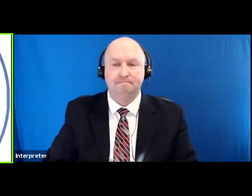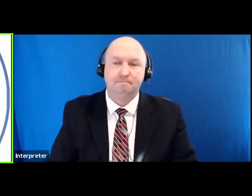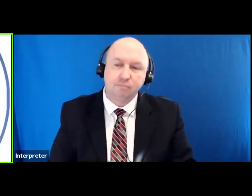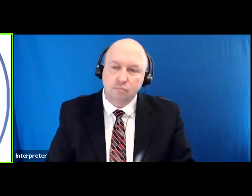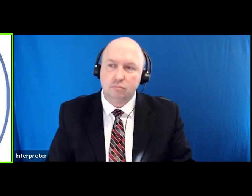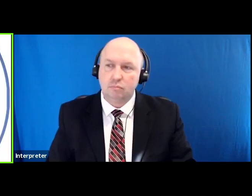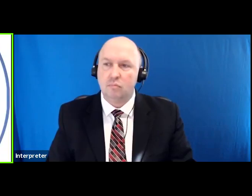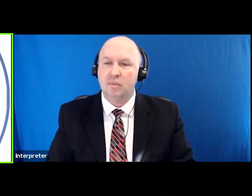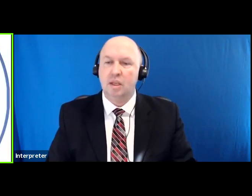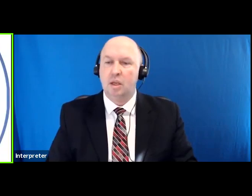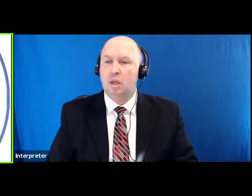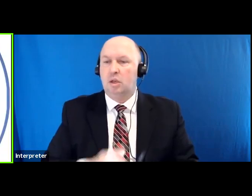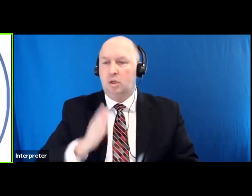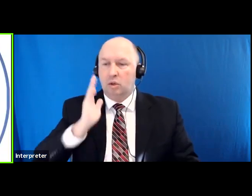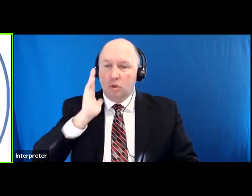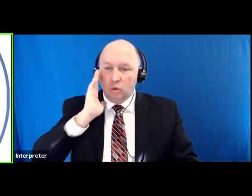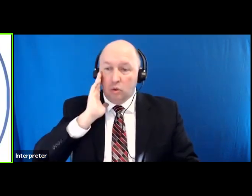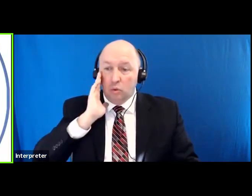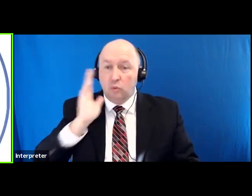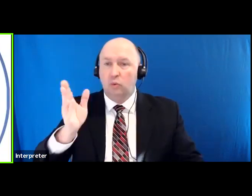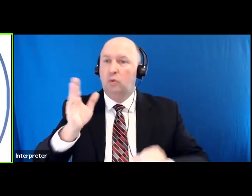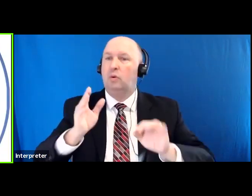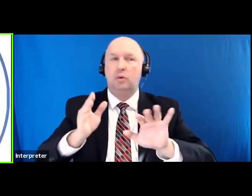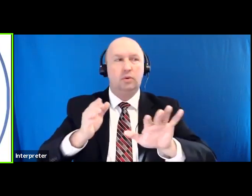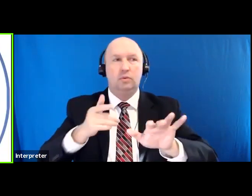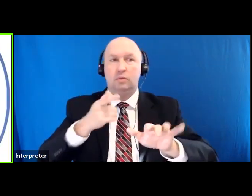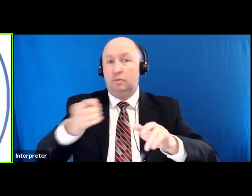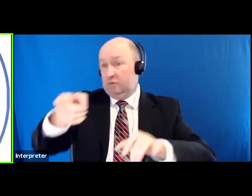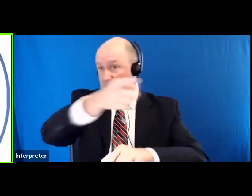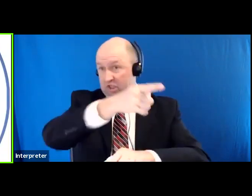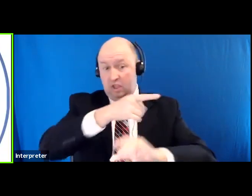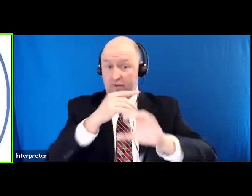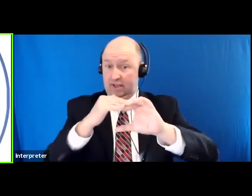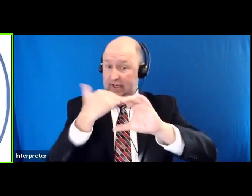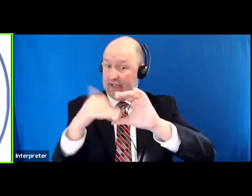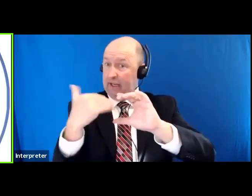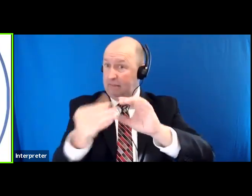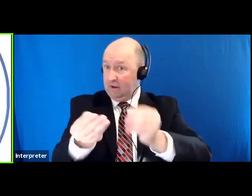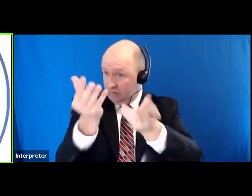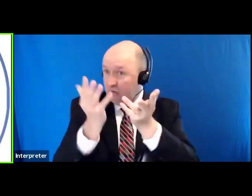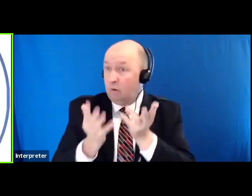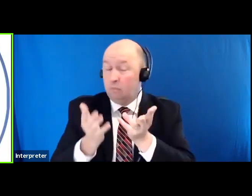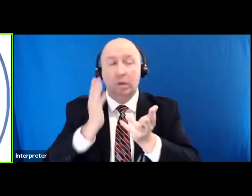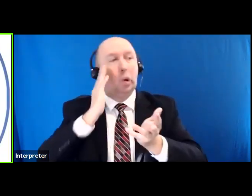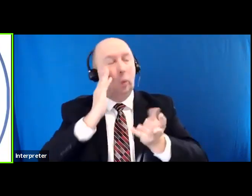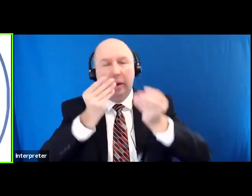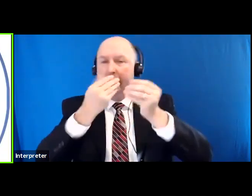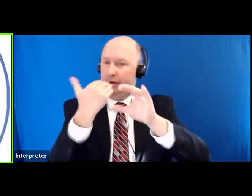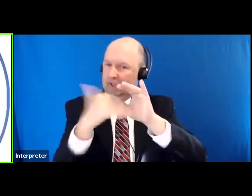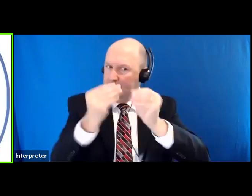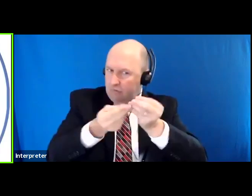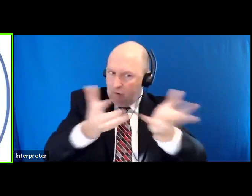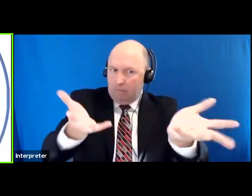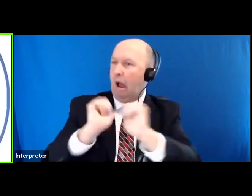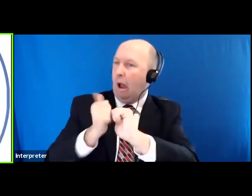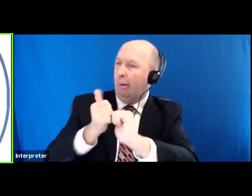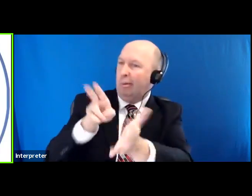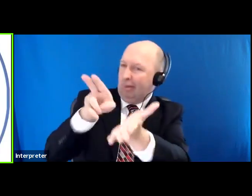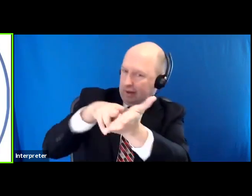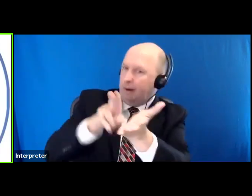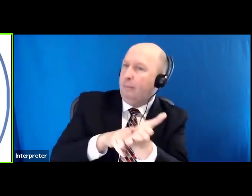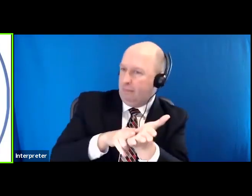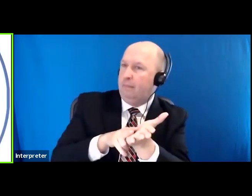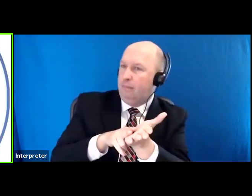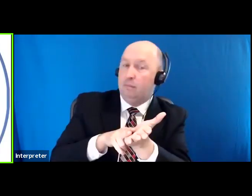We'll be sending out, for those that have given us their emails, we're sending out information, how to sign up. So